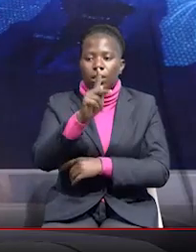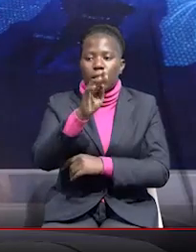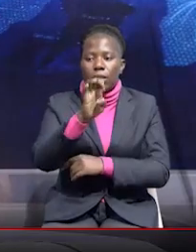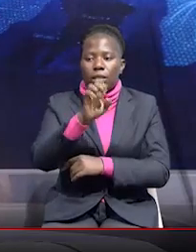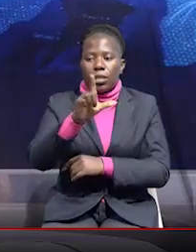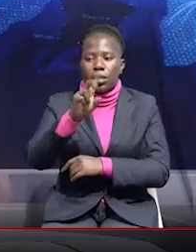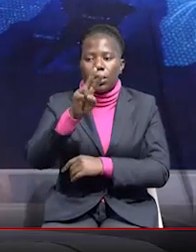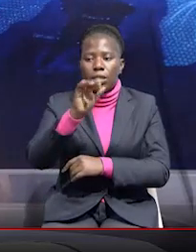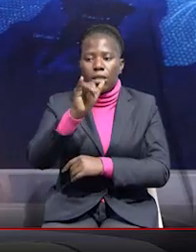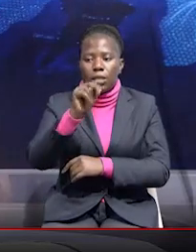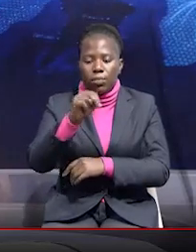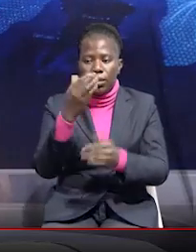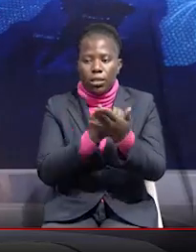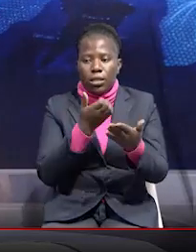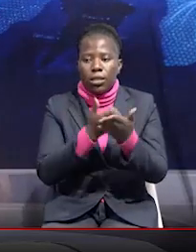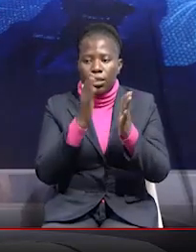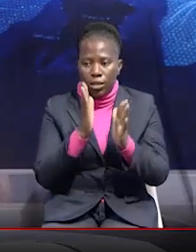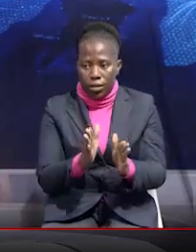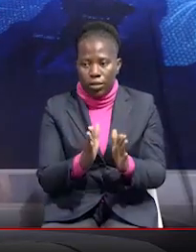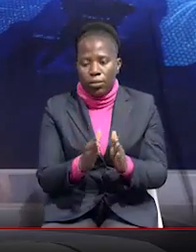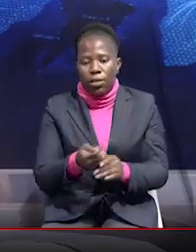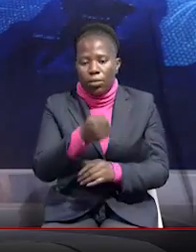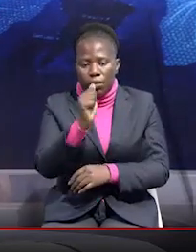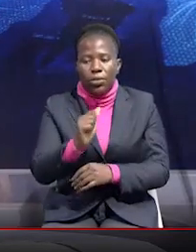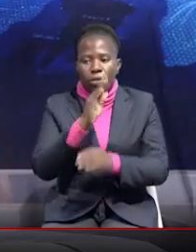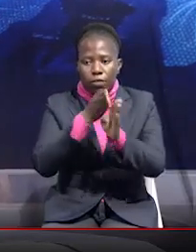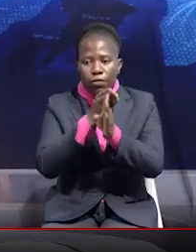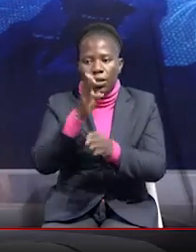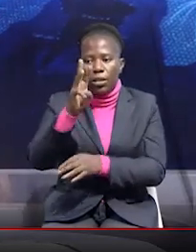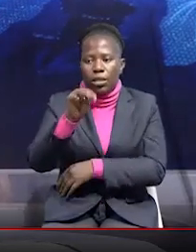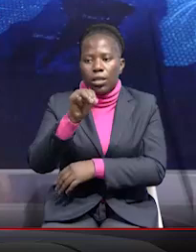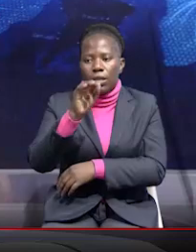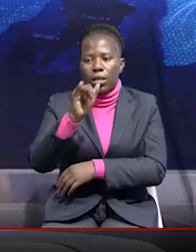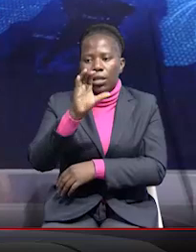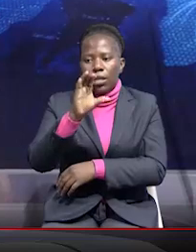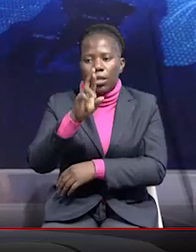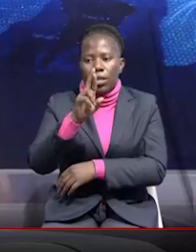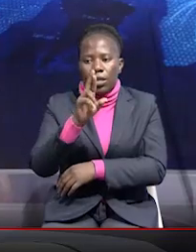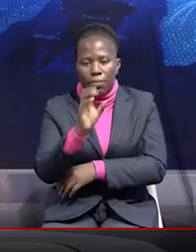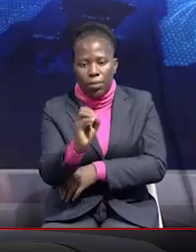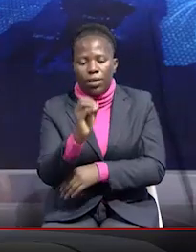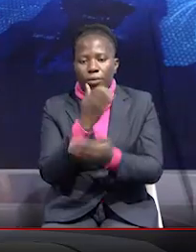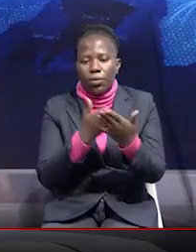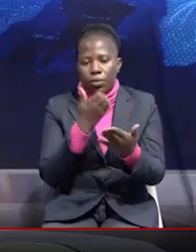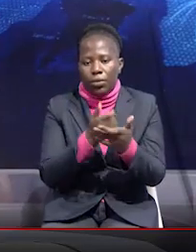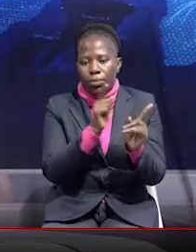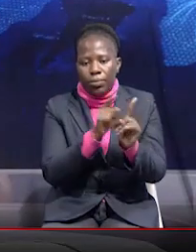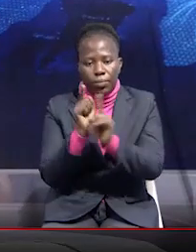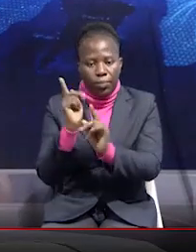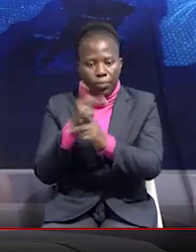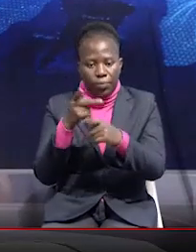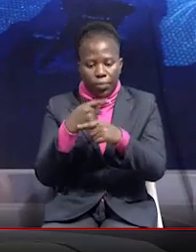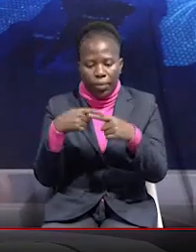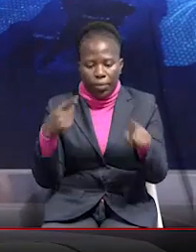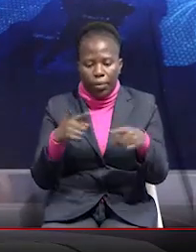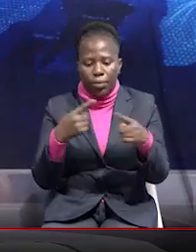an economist who has written extensively on macroeconomics, dynamics, consumption patterns, and productivity-led growth in